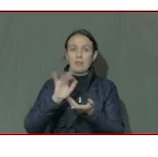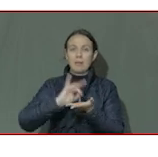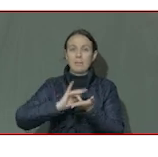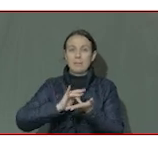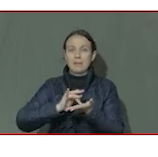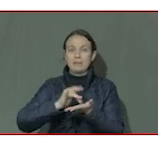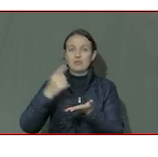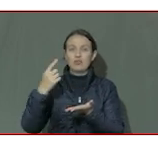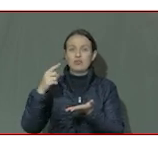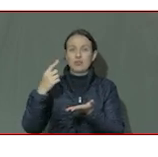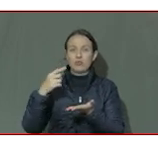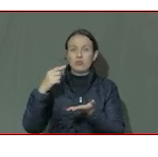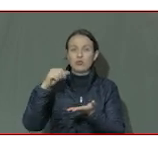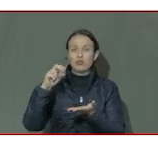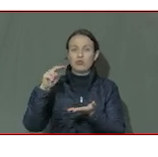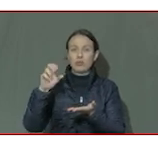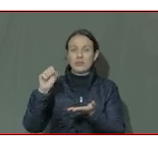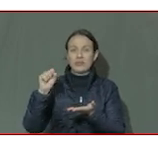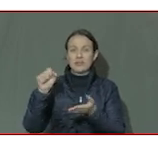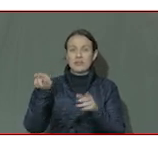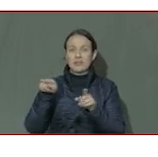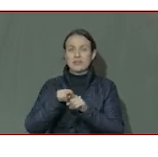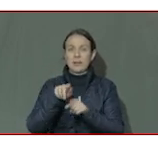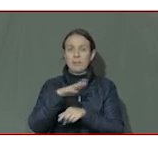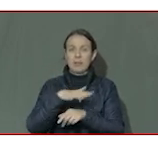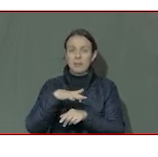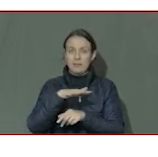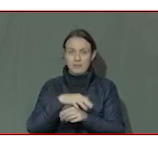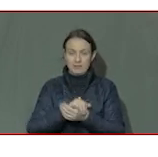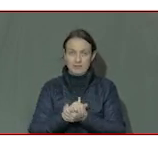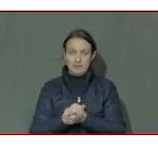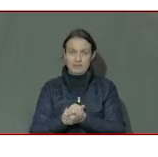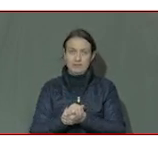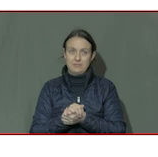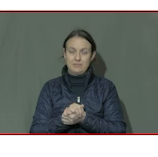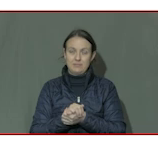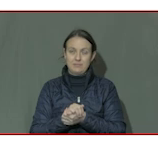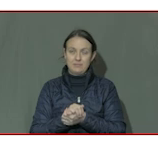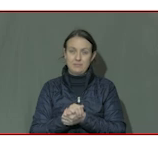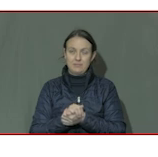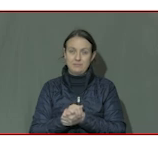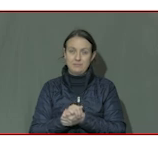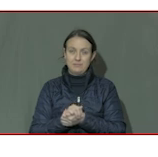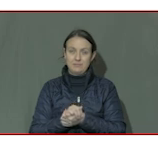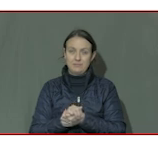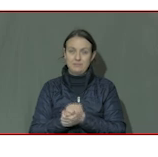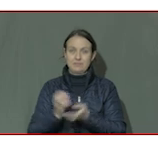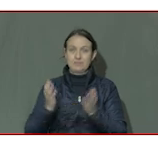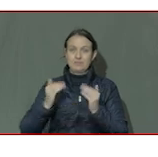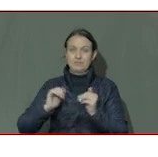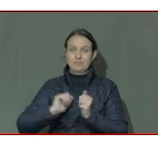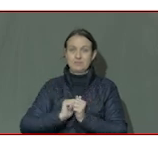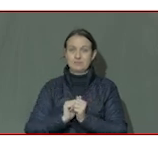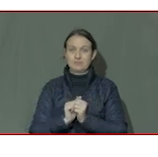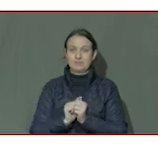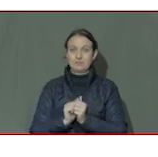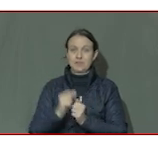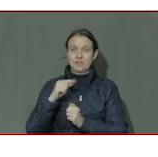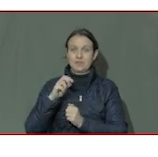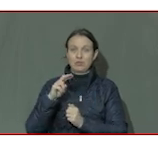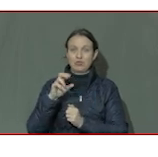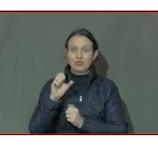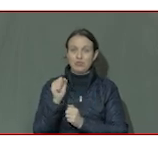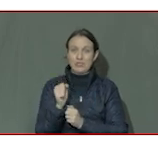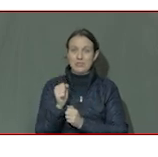genes at the same locus. We know that, or loci, right? Then the genes codes for the same